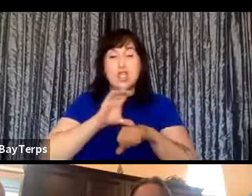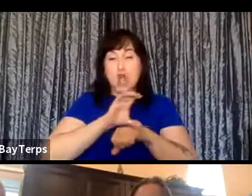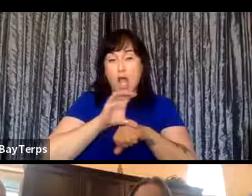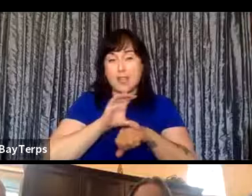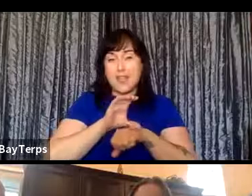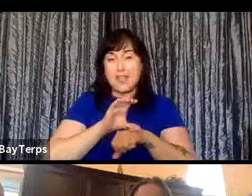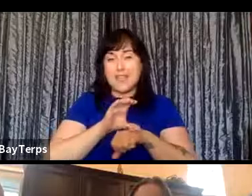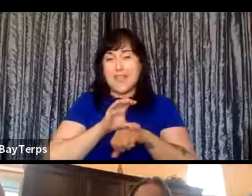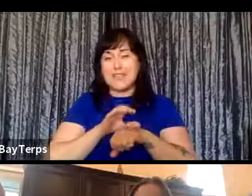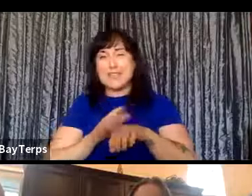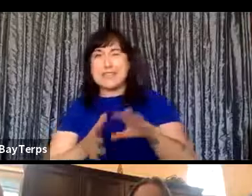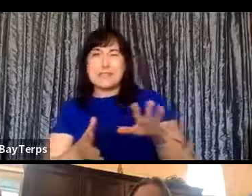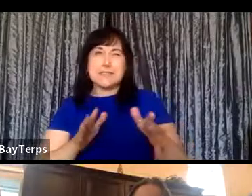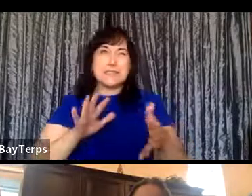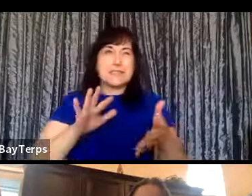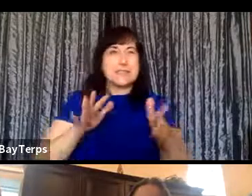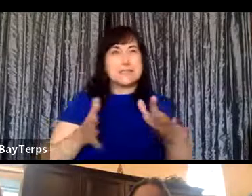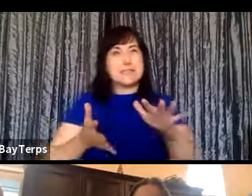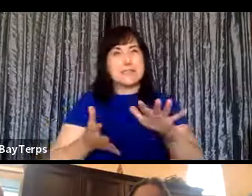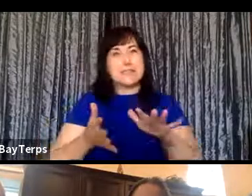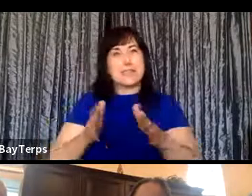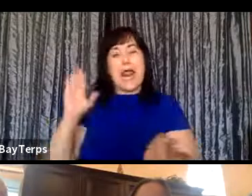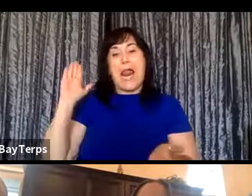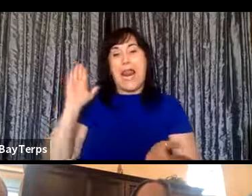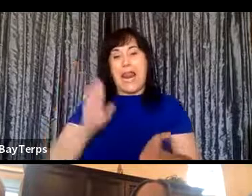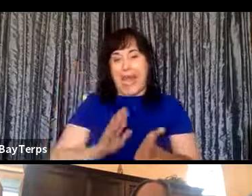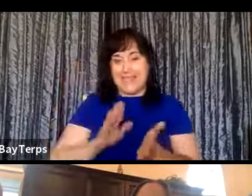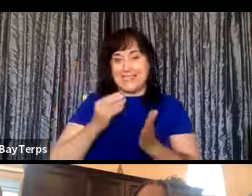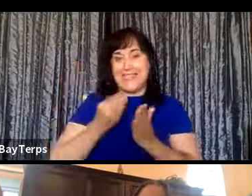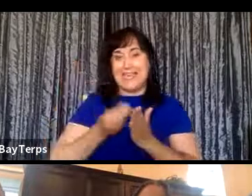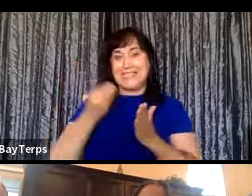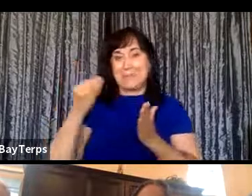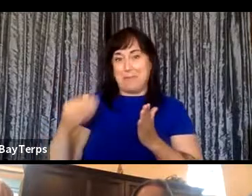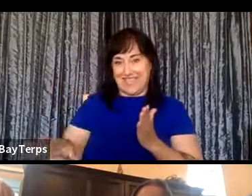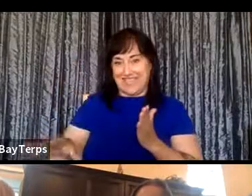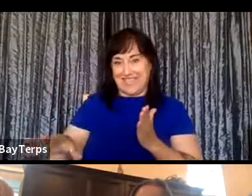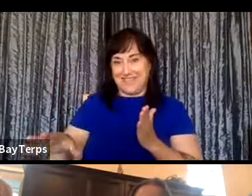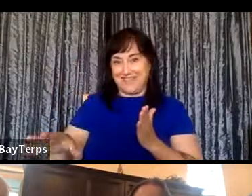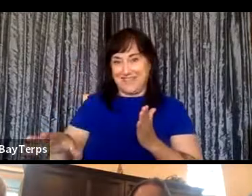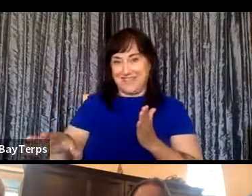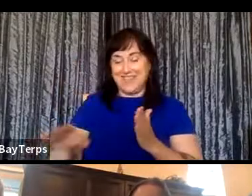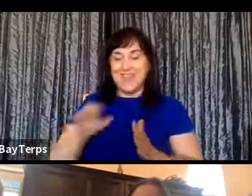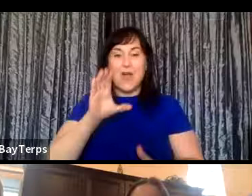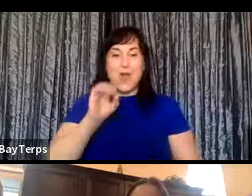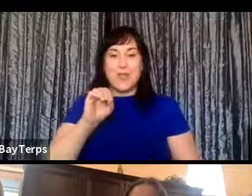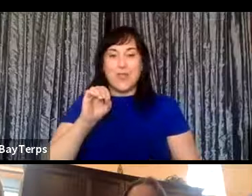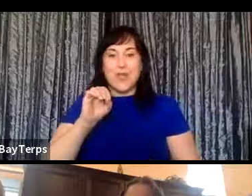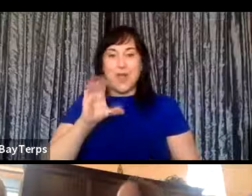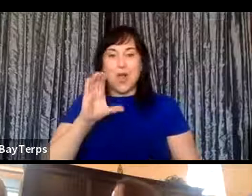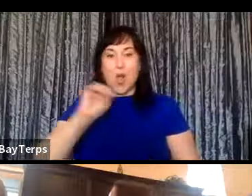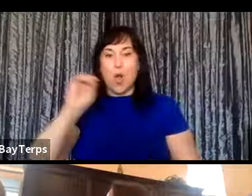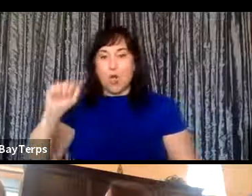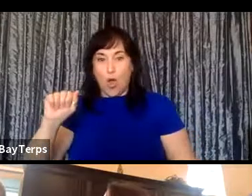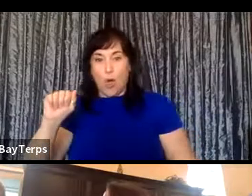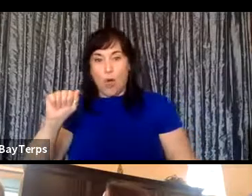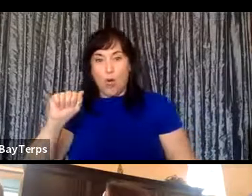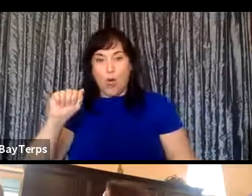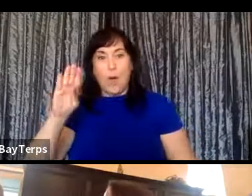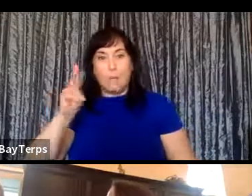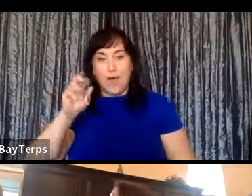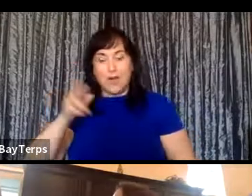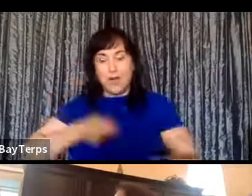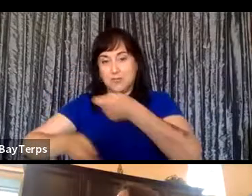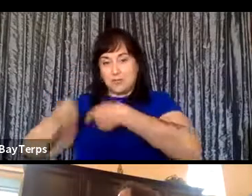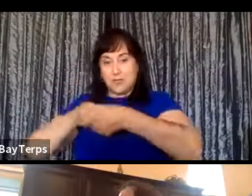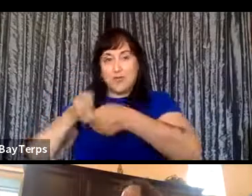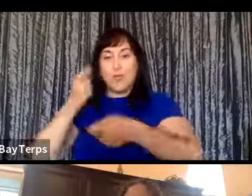bit less expensive, okay, where they swap out the cocoa butter in there for other things like palm oil, you'll find that